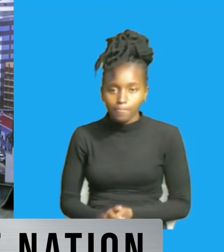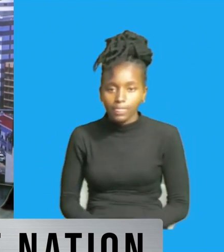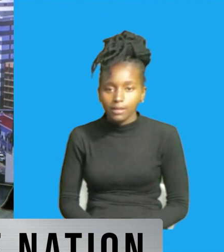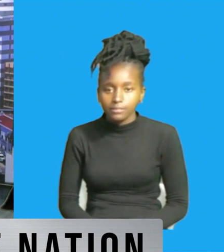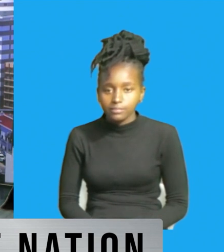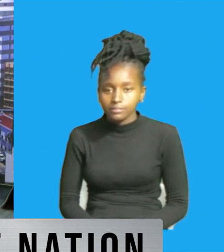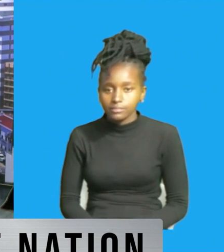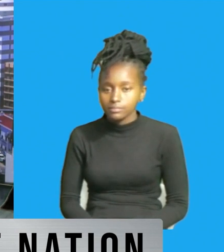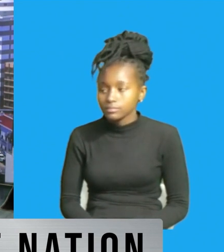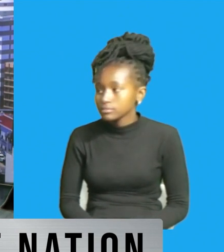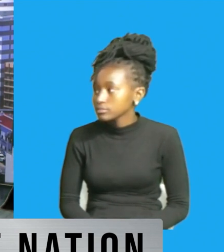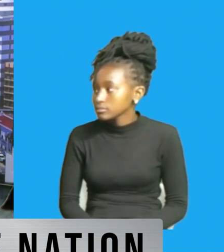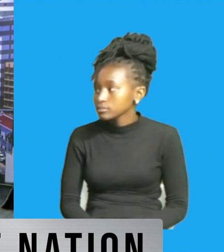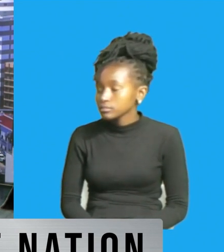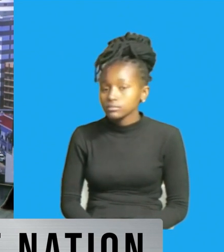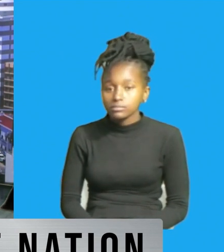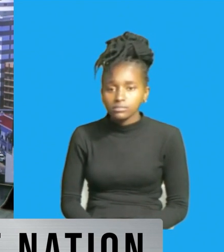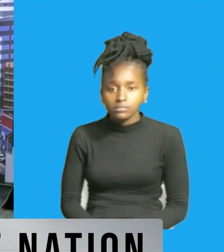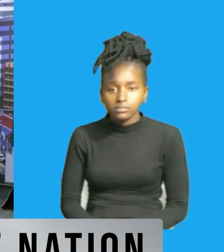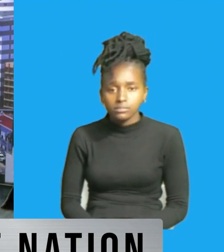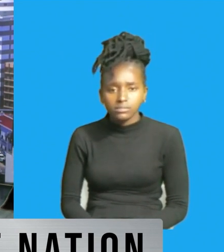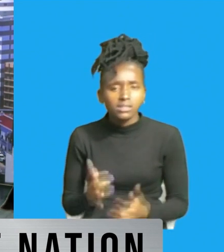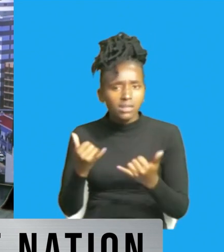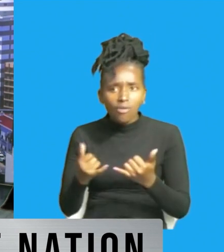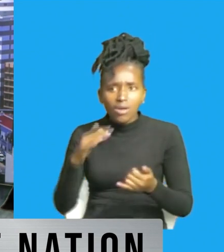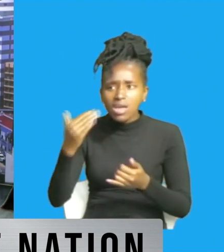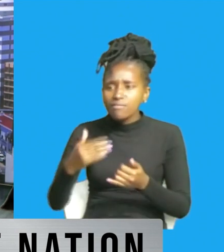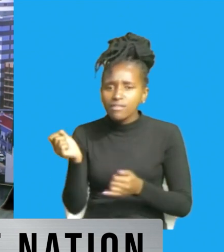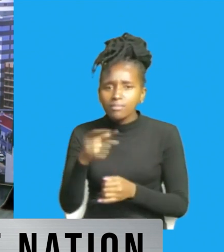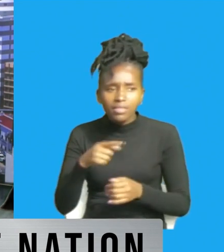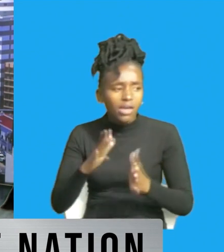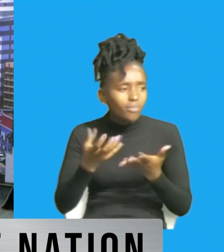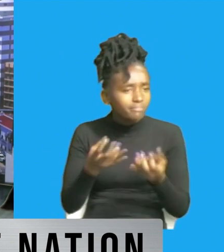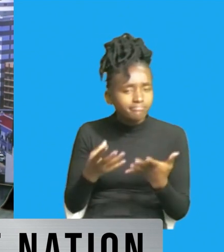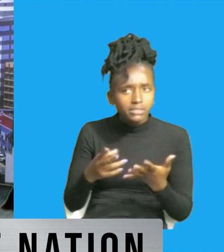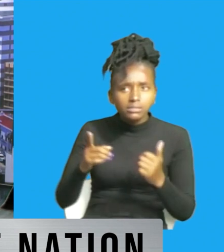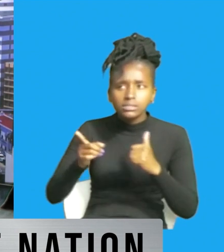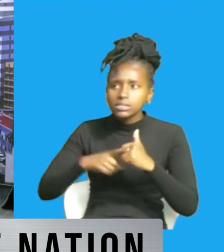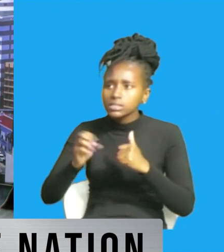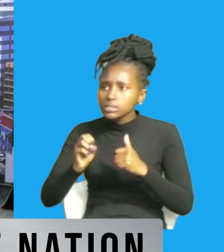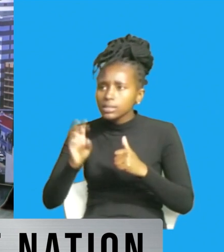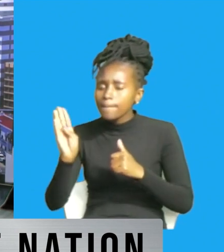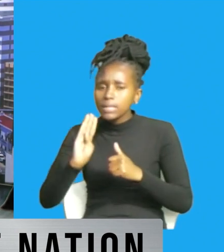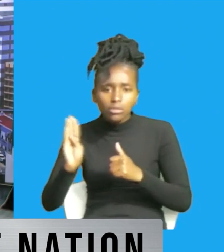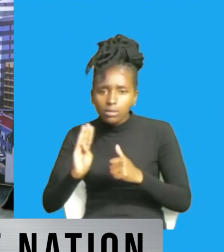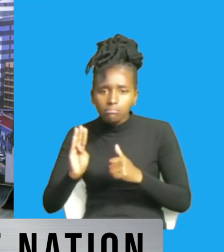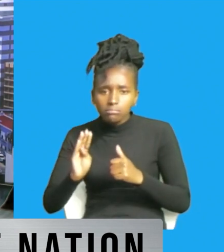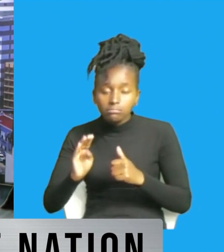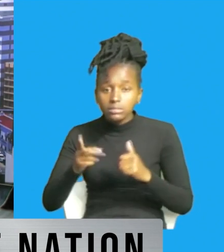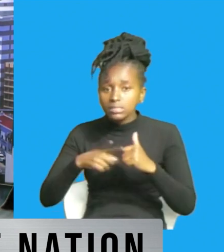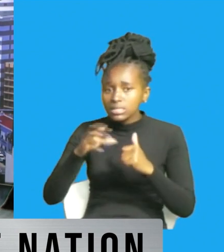How much going in there every month? 60 billion plus? Jonah, it's like that figure. We are talking